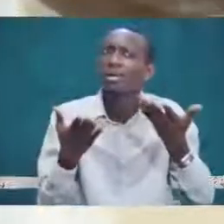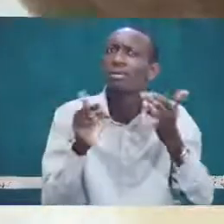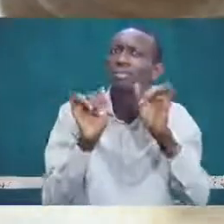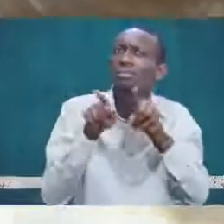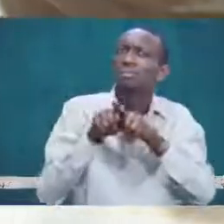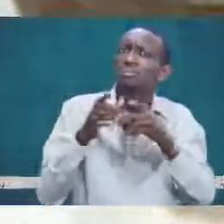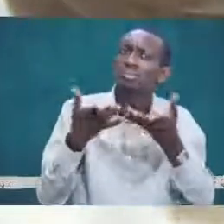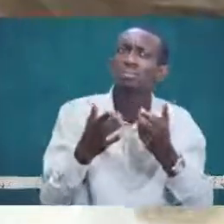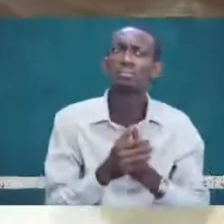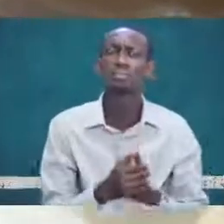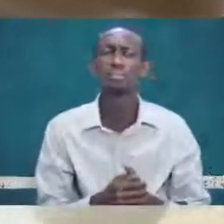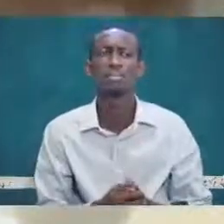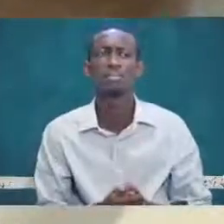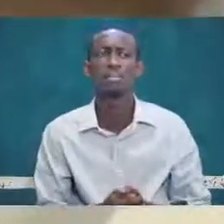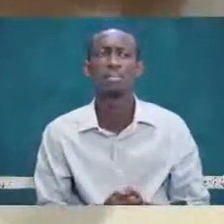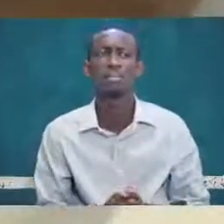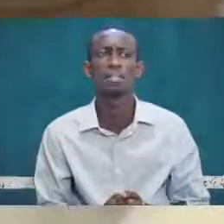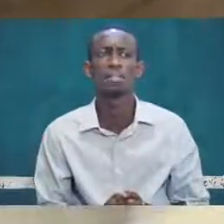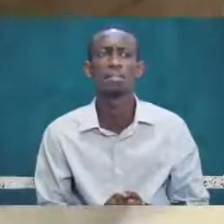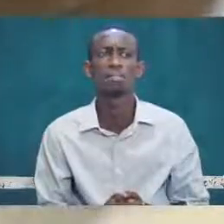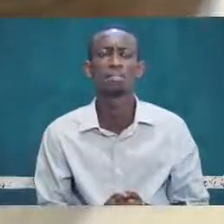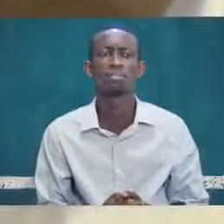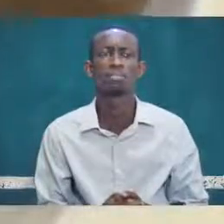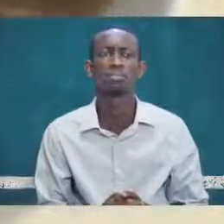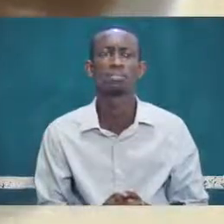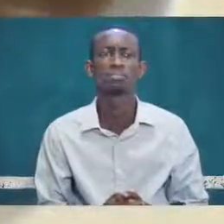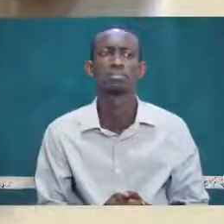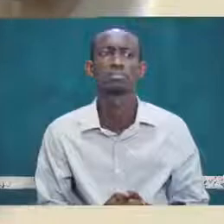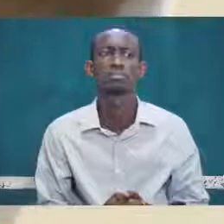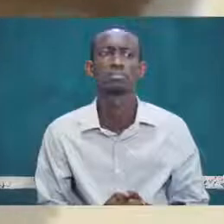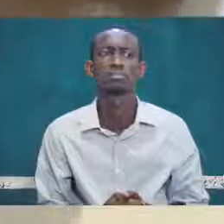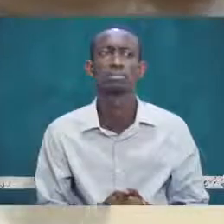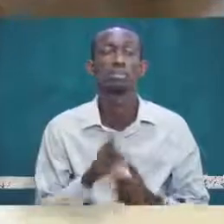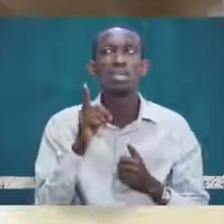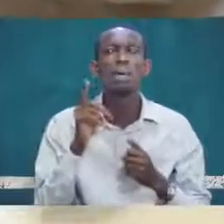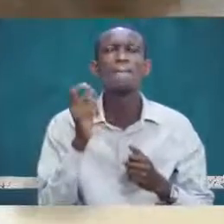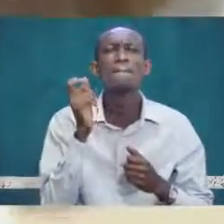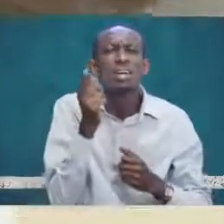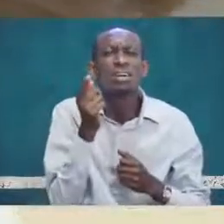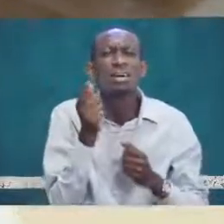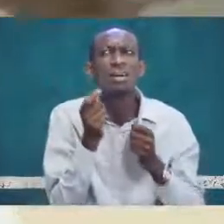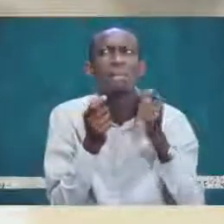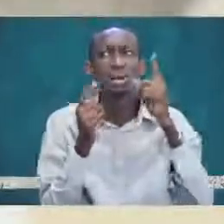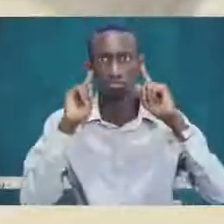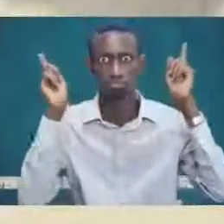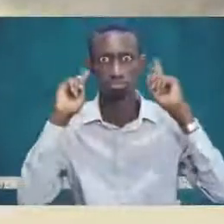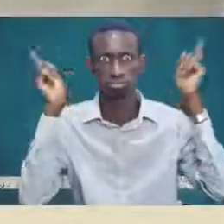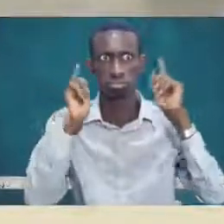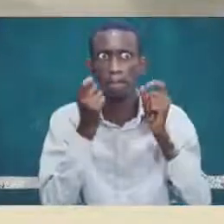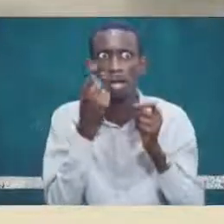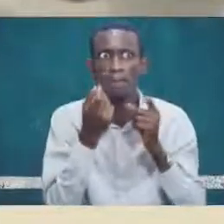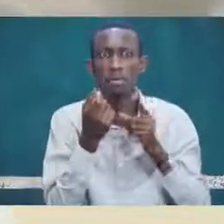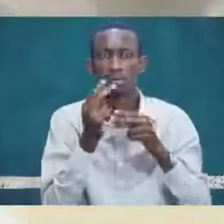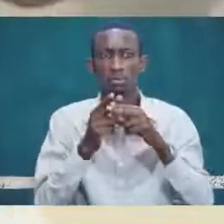So that sound is called crackling sound. And you can easily